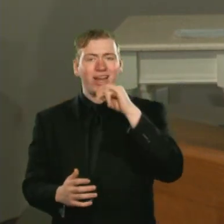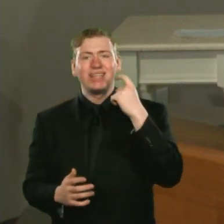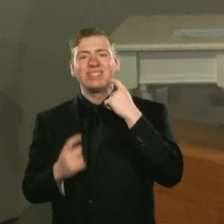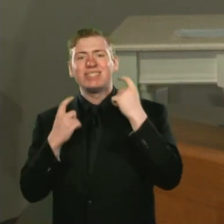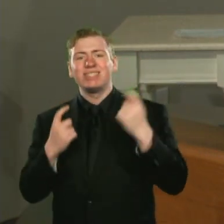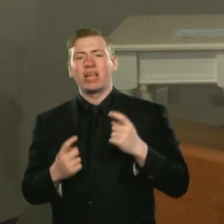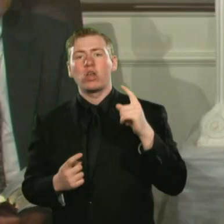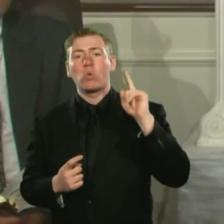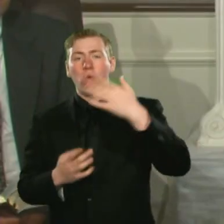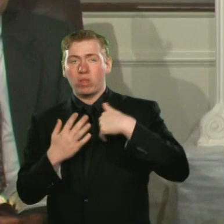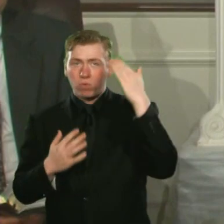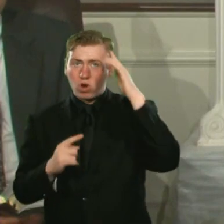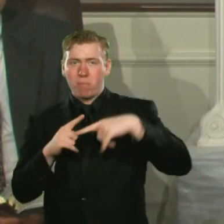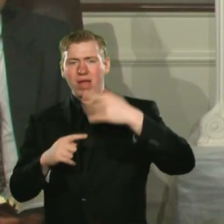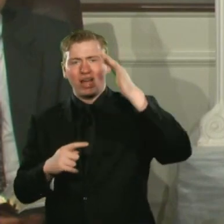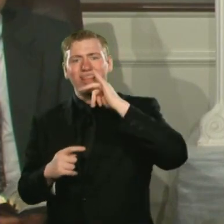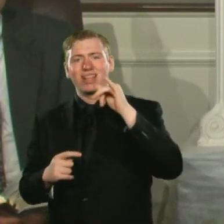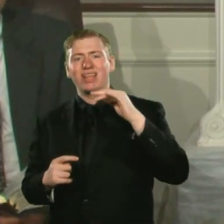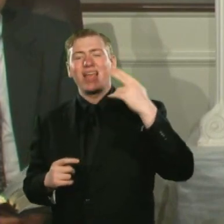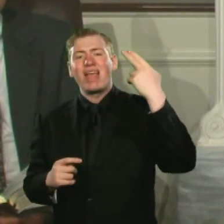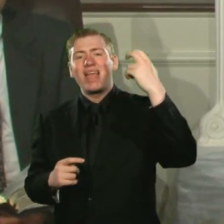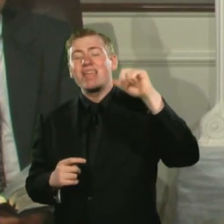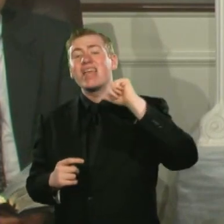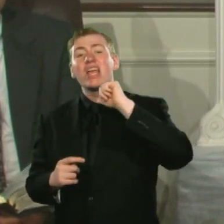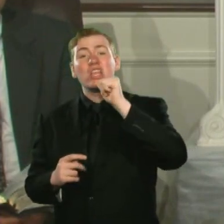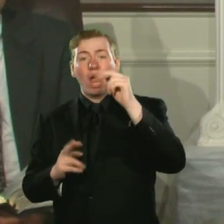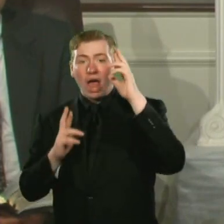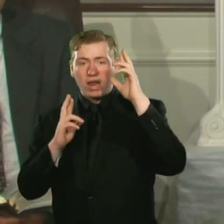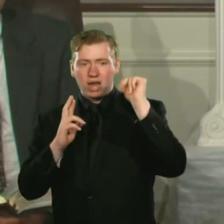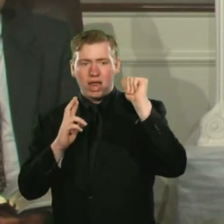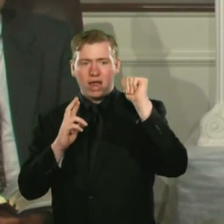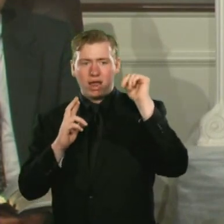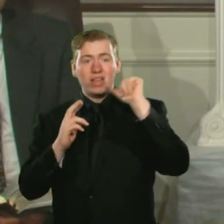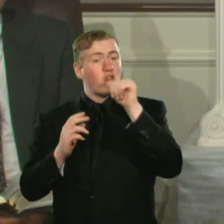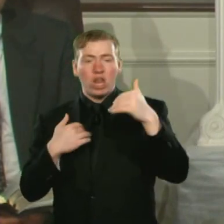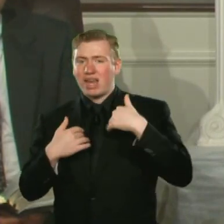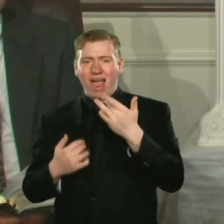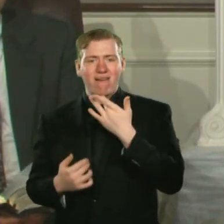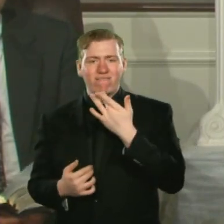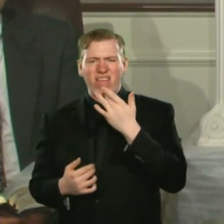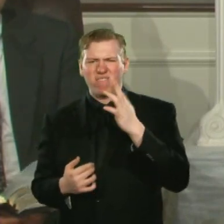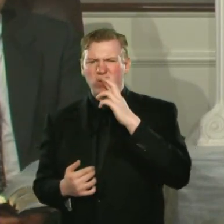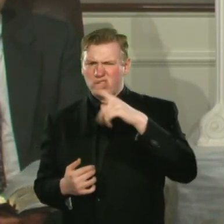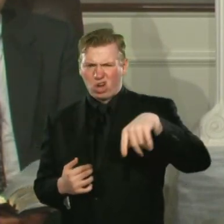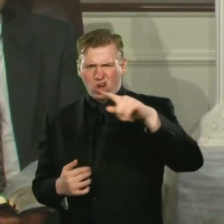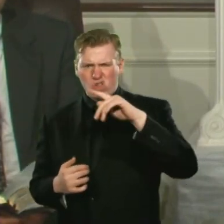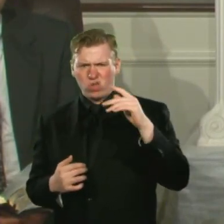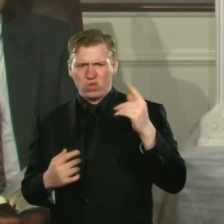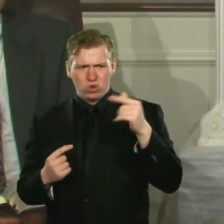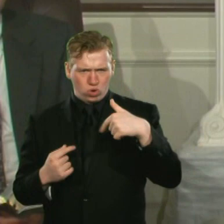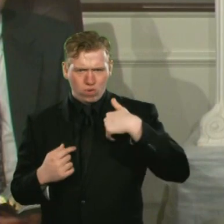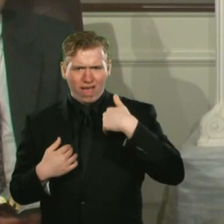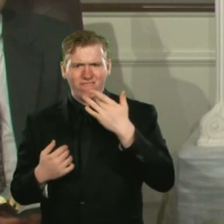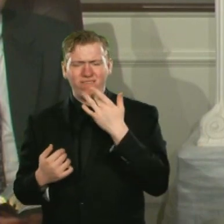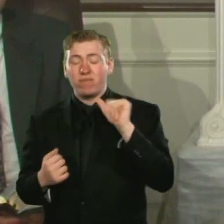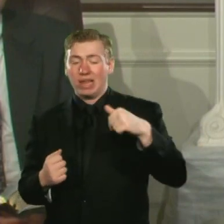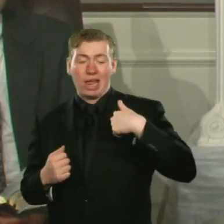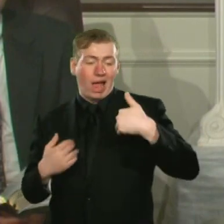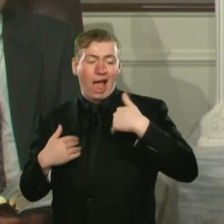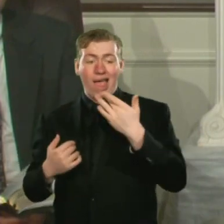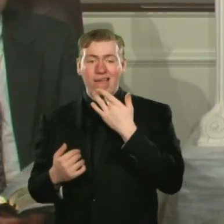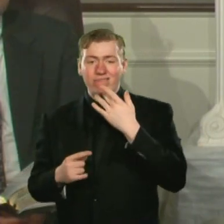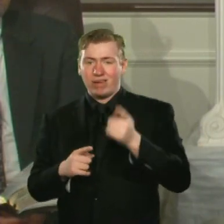about God is that he is not a respecter of persons. Are you? Am I? I am.